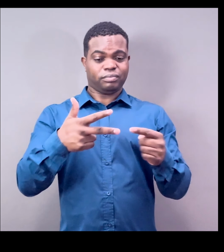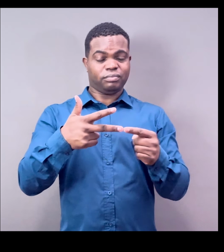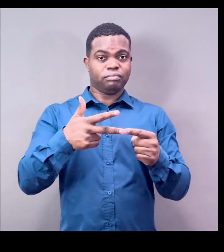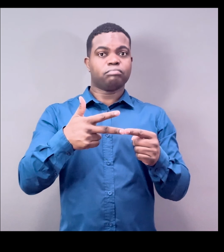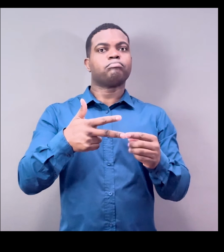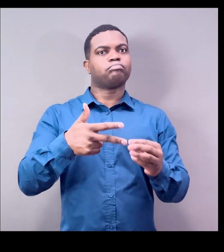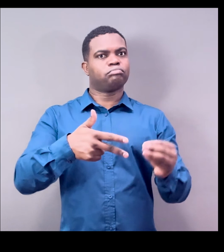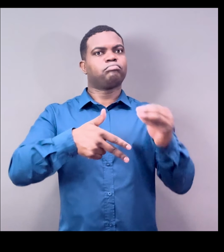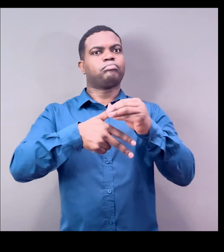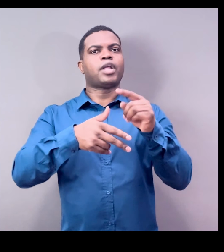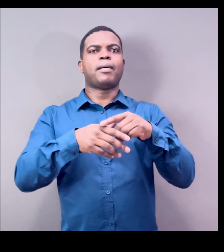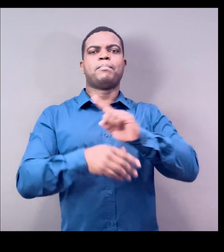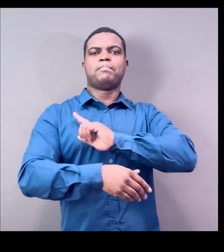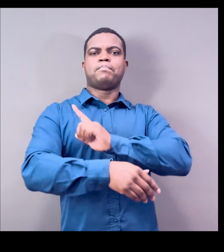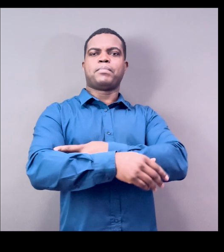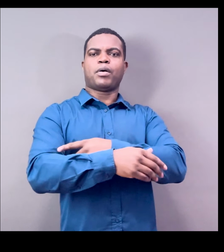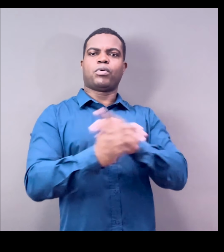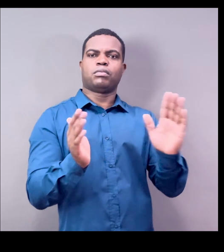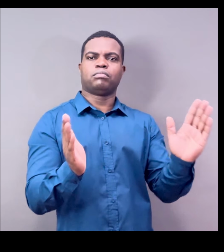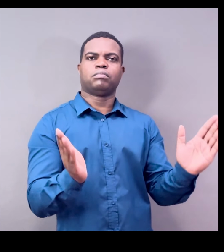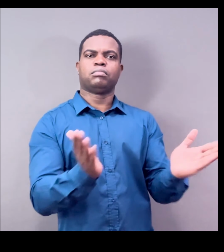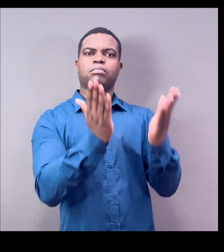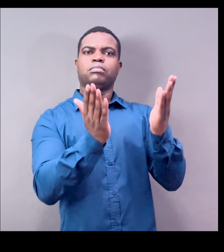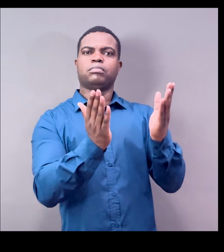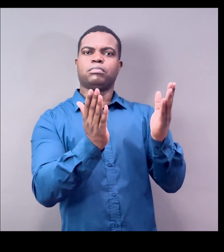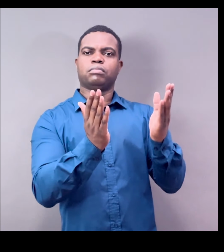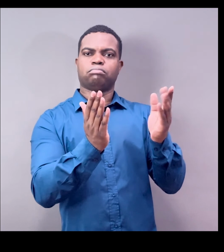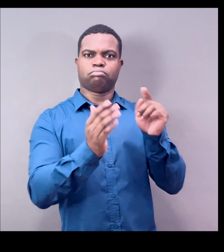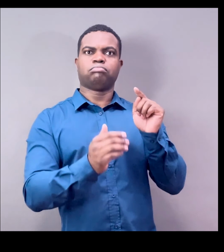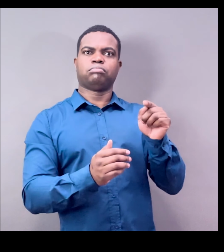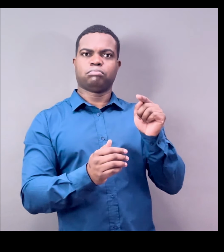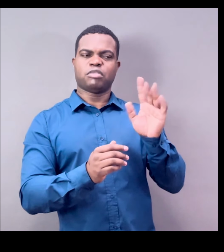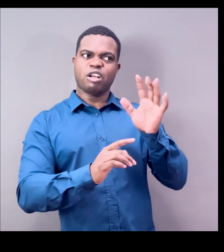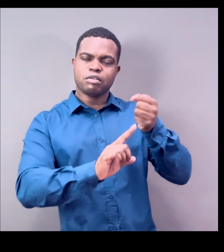especially falls under the promoters category,